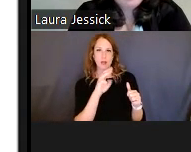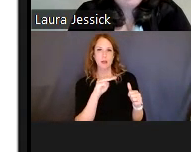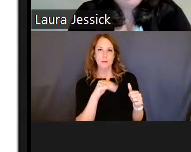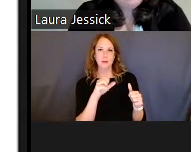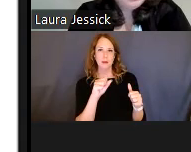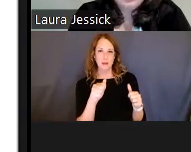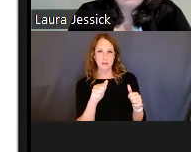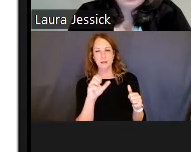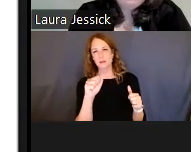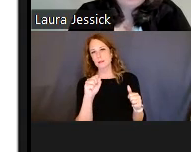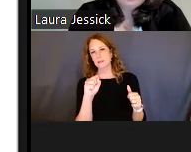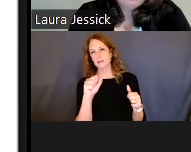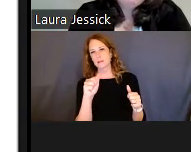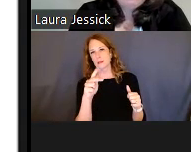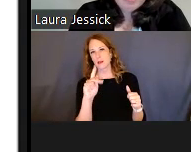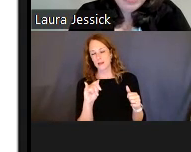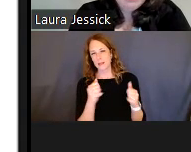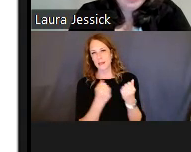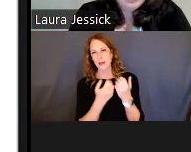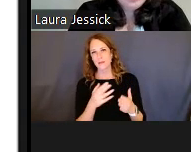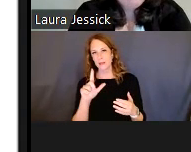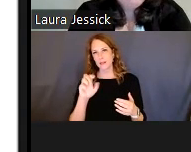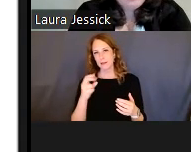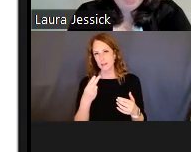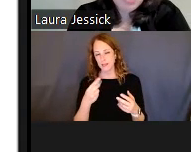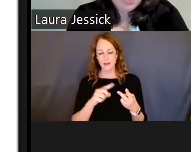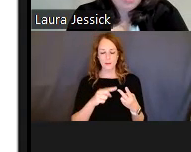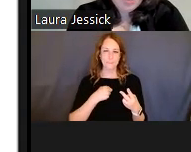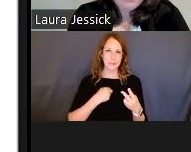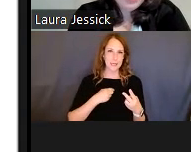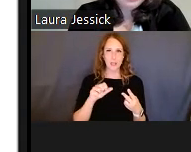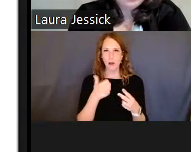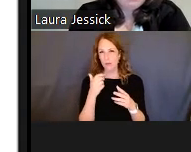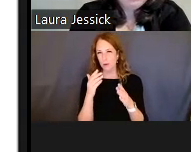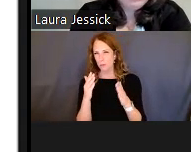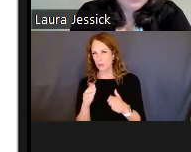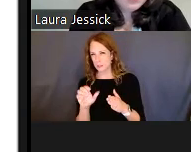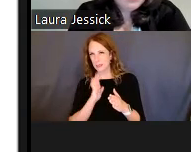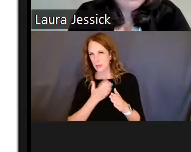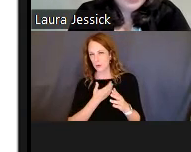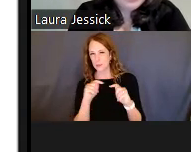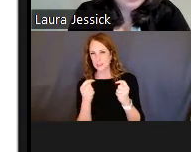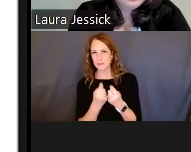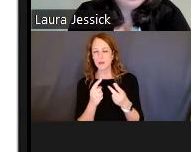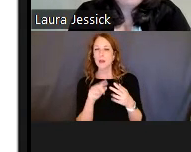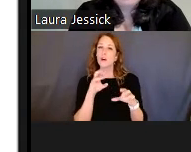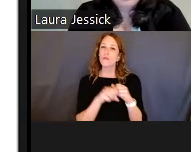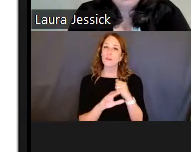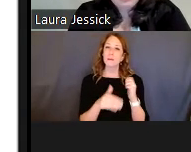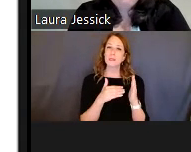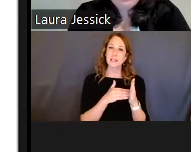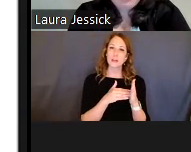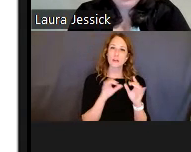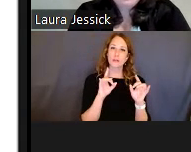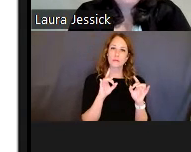advocate. So that's Leah, myself, or another member of our team. Rape Crisis Center advocates can also do these notifications, should